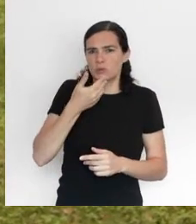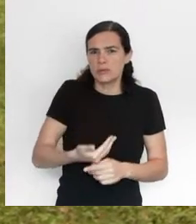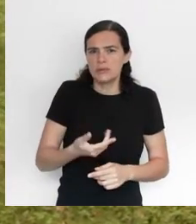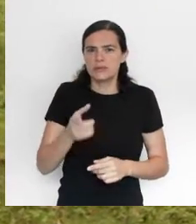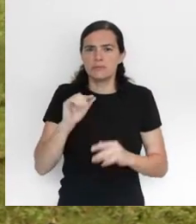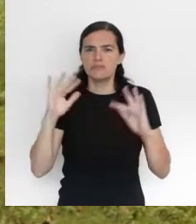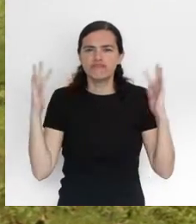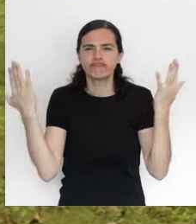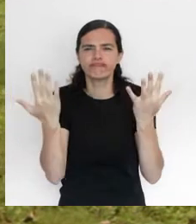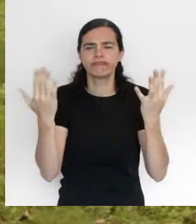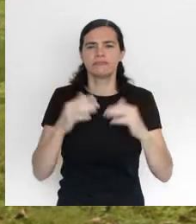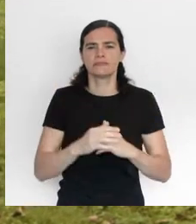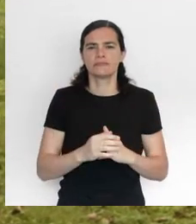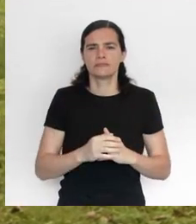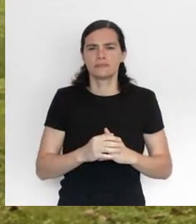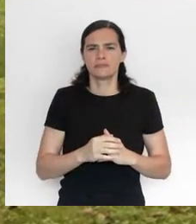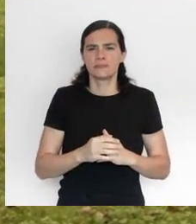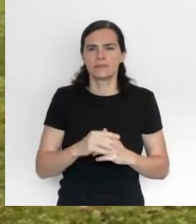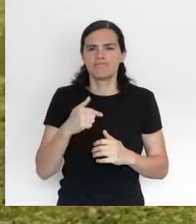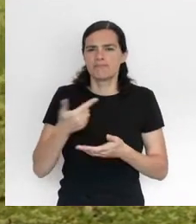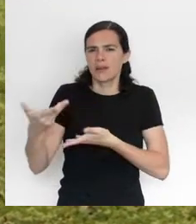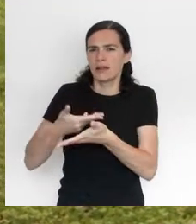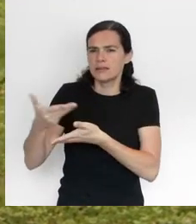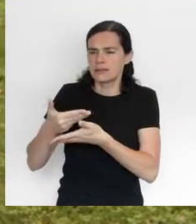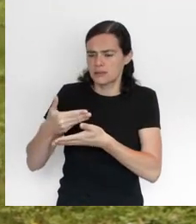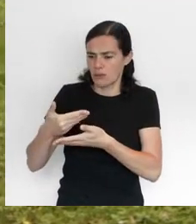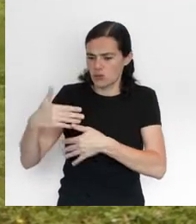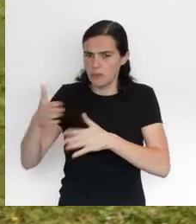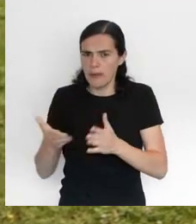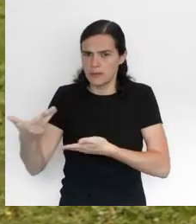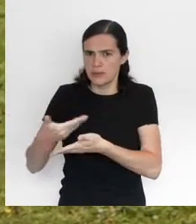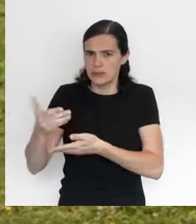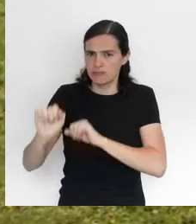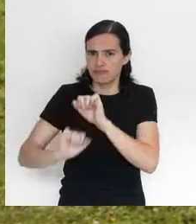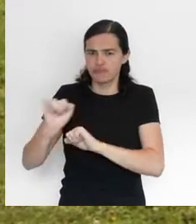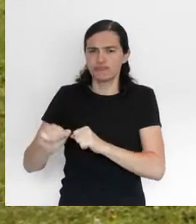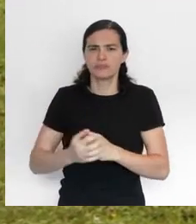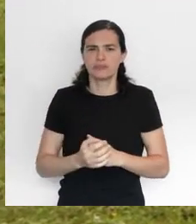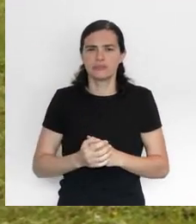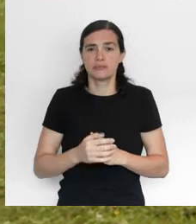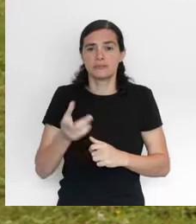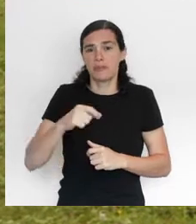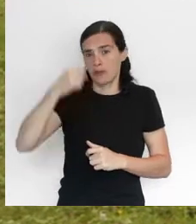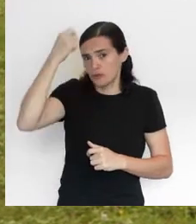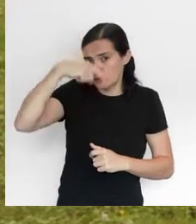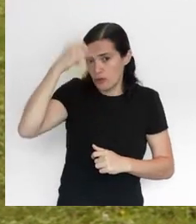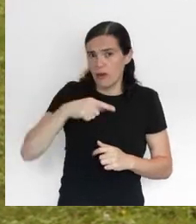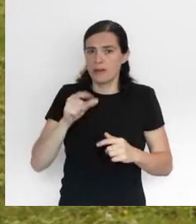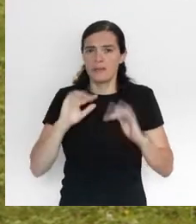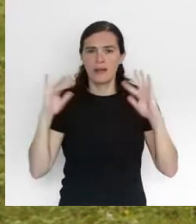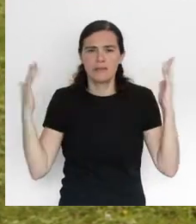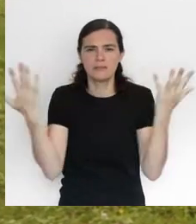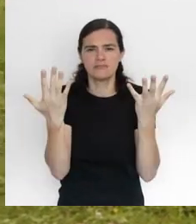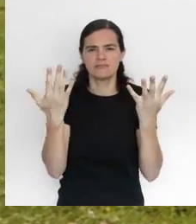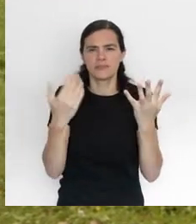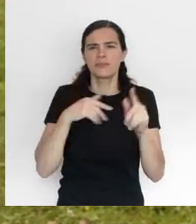experience, dimensions, your relationship to space, to